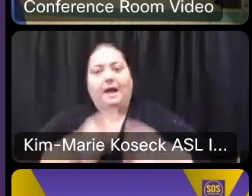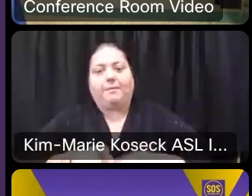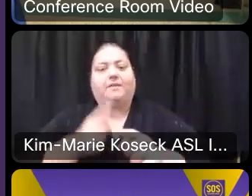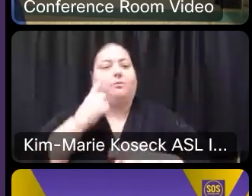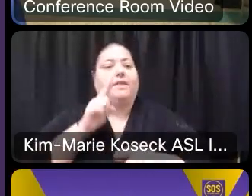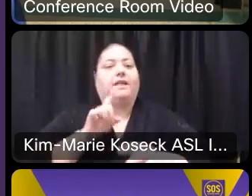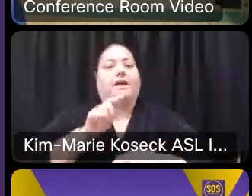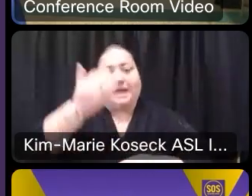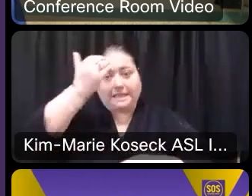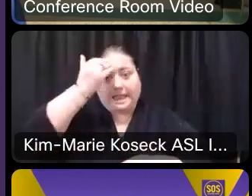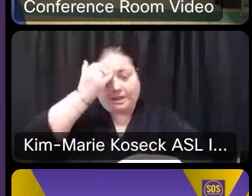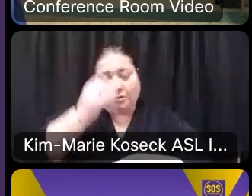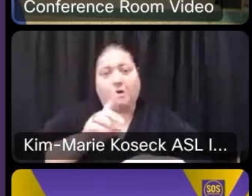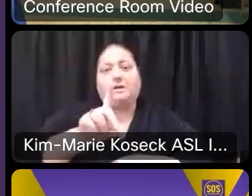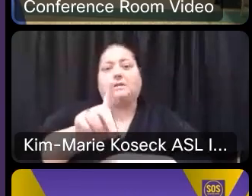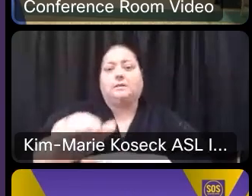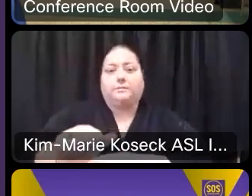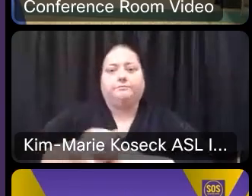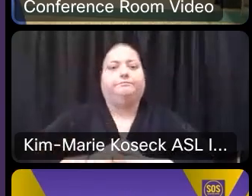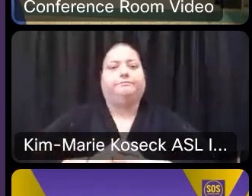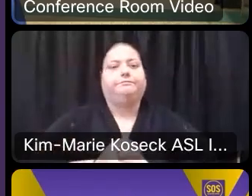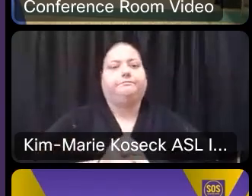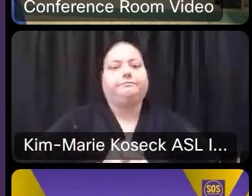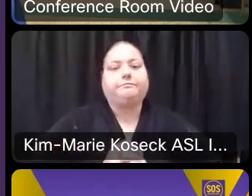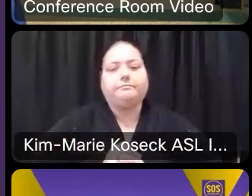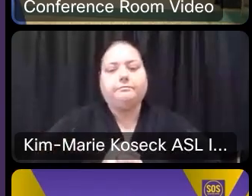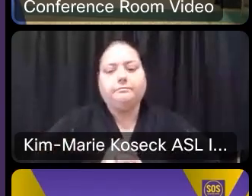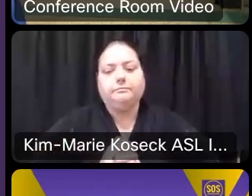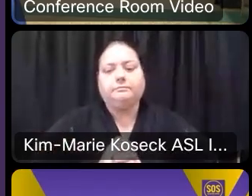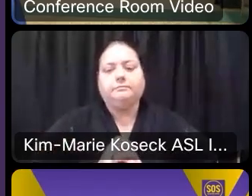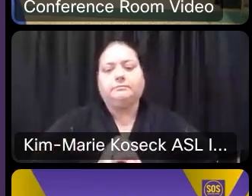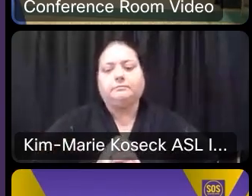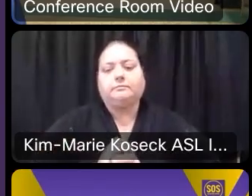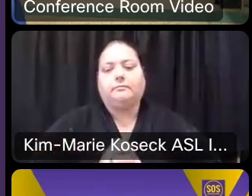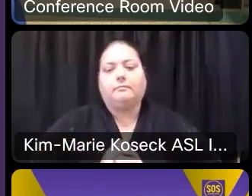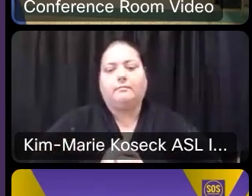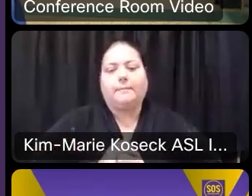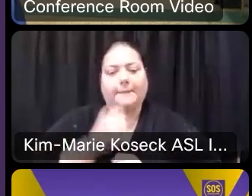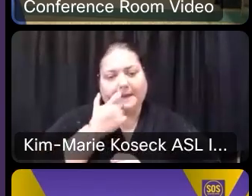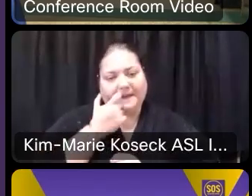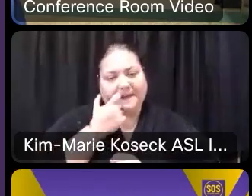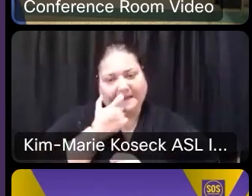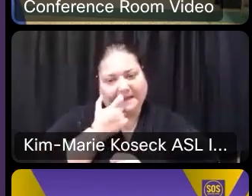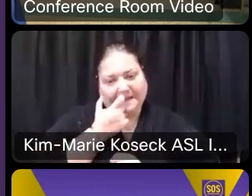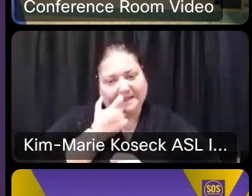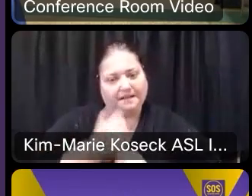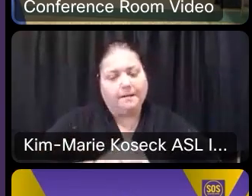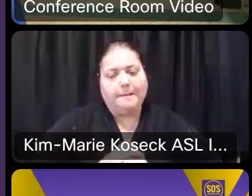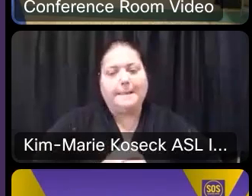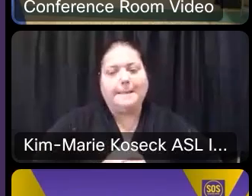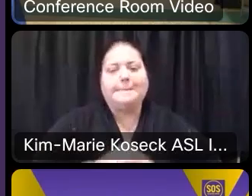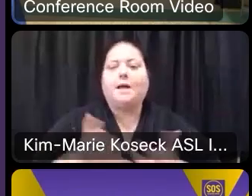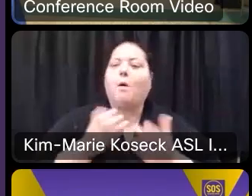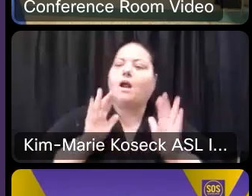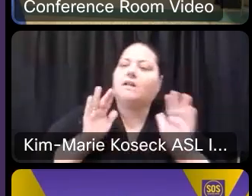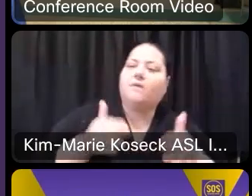for people with co-occurring developmental disabilities and mental health conditions. I did want to